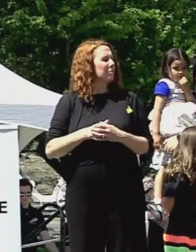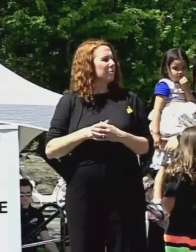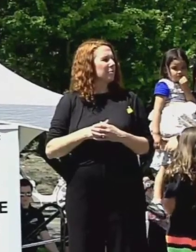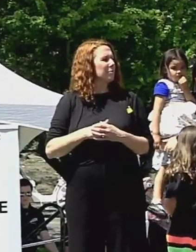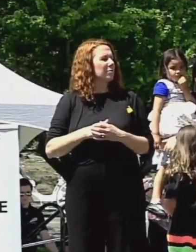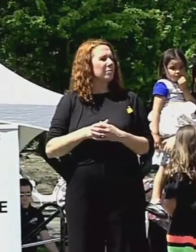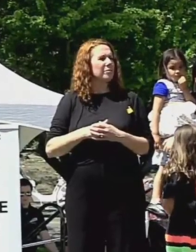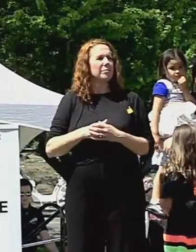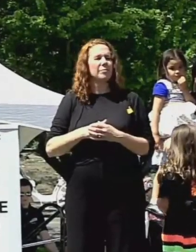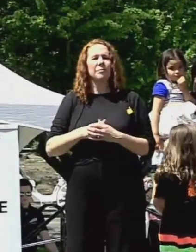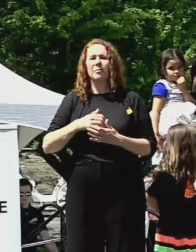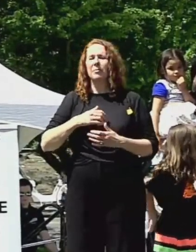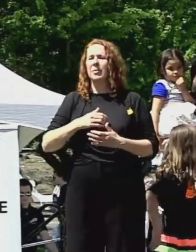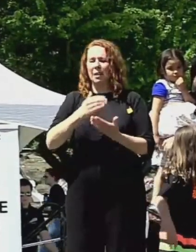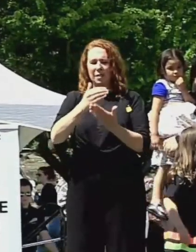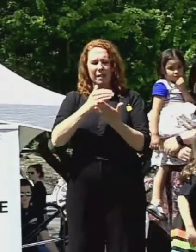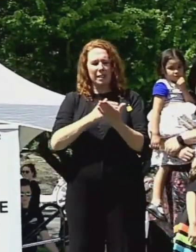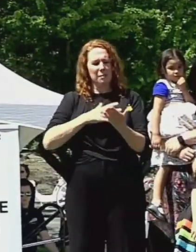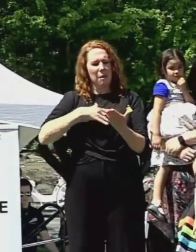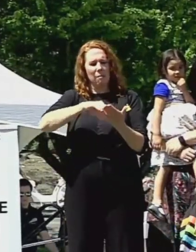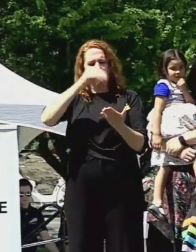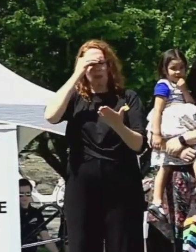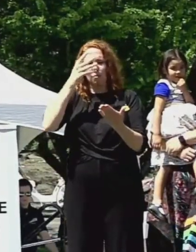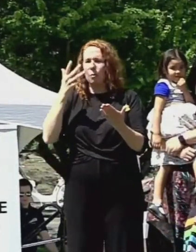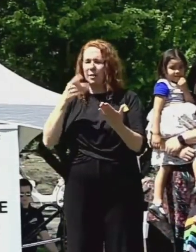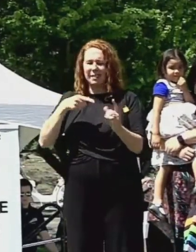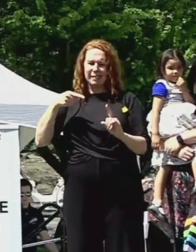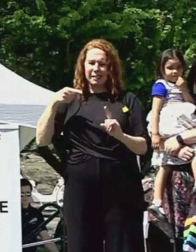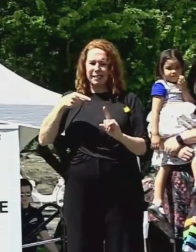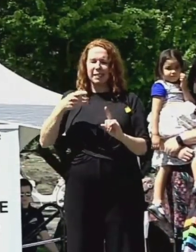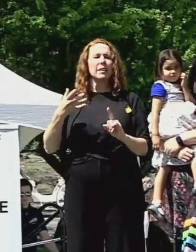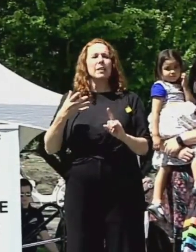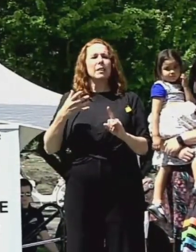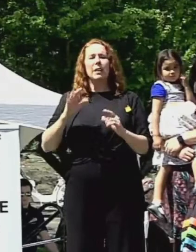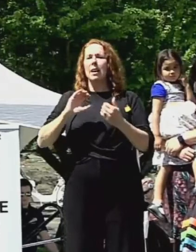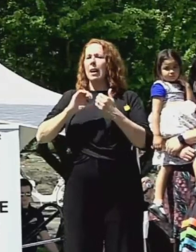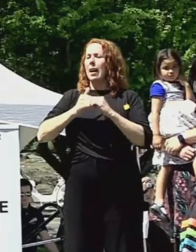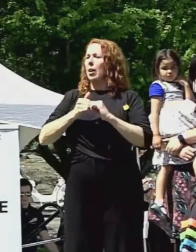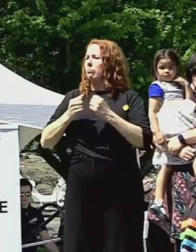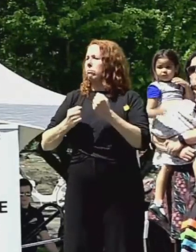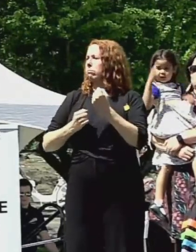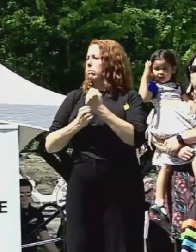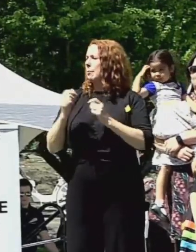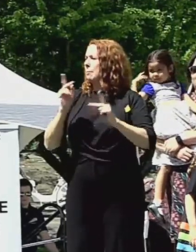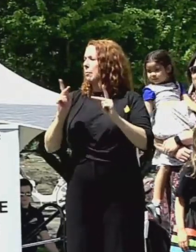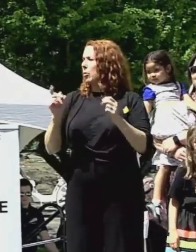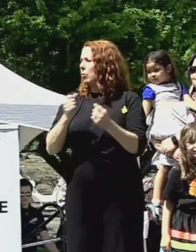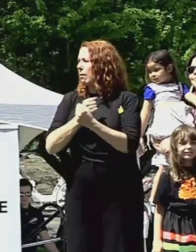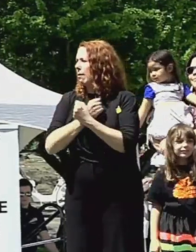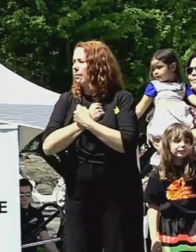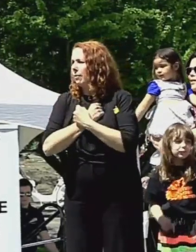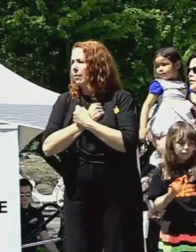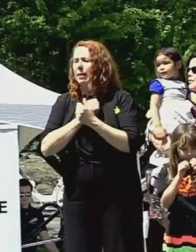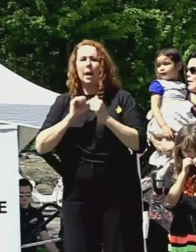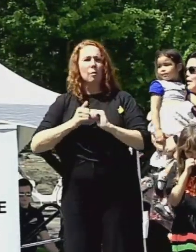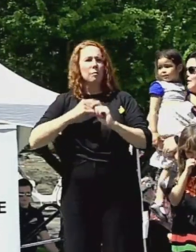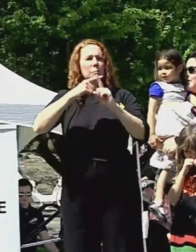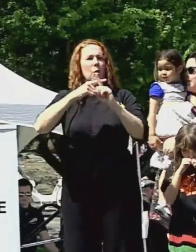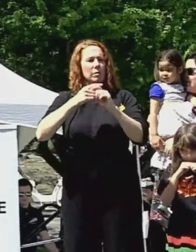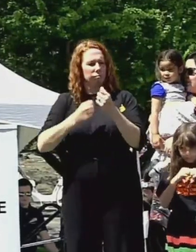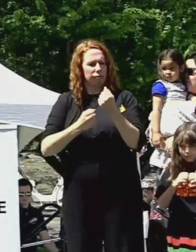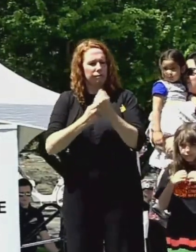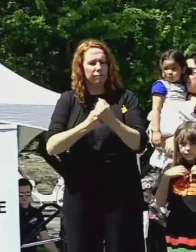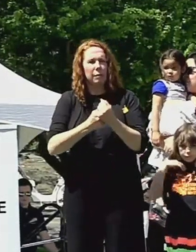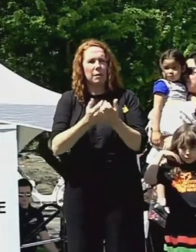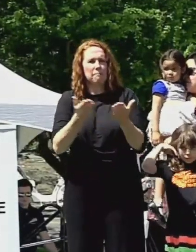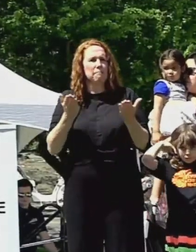This lesson really talks about how to show up for the people that you love in a good way.